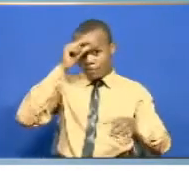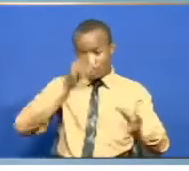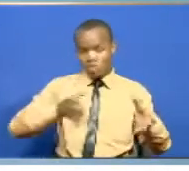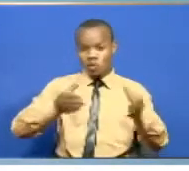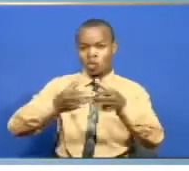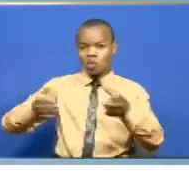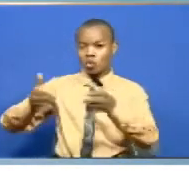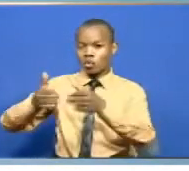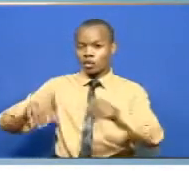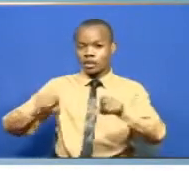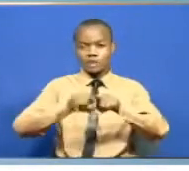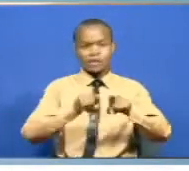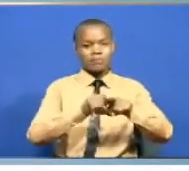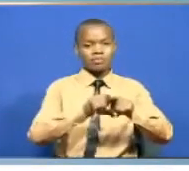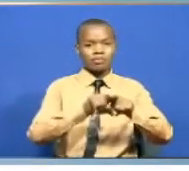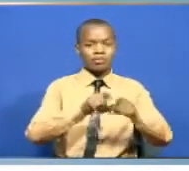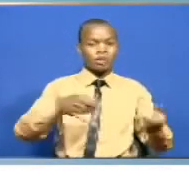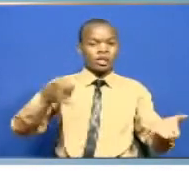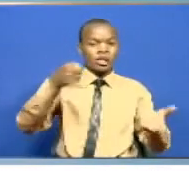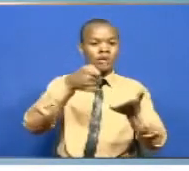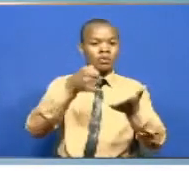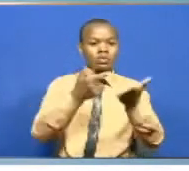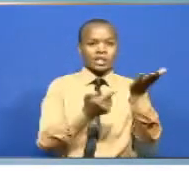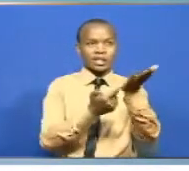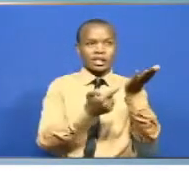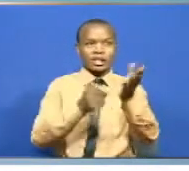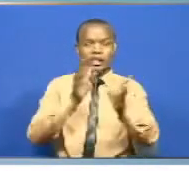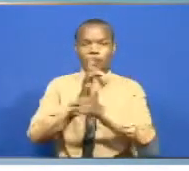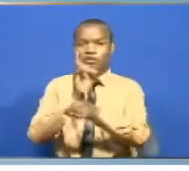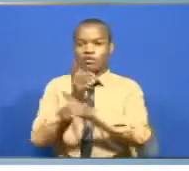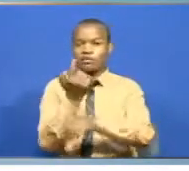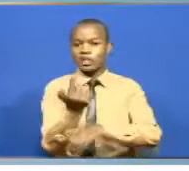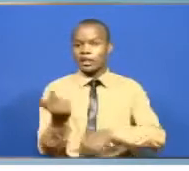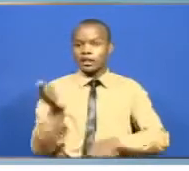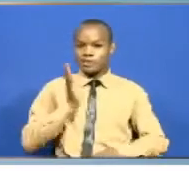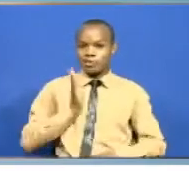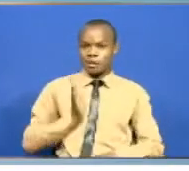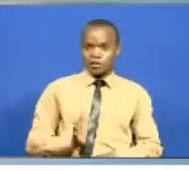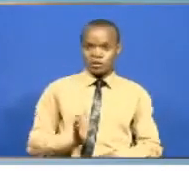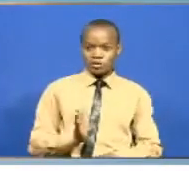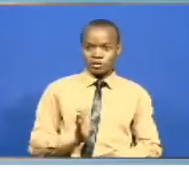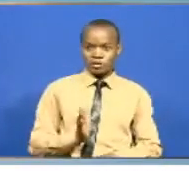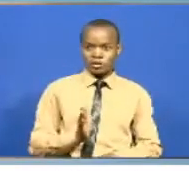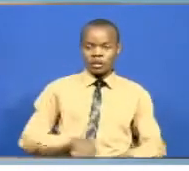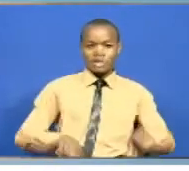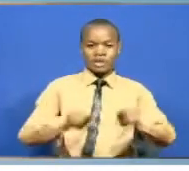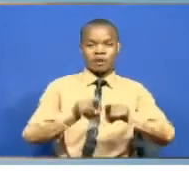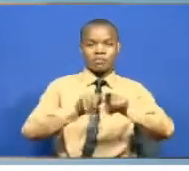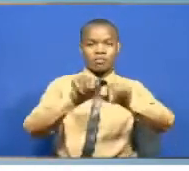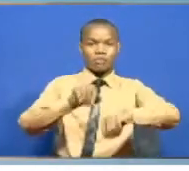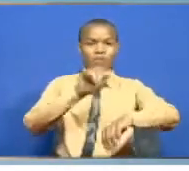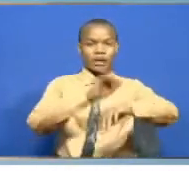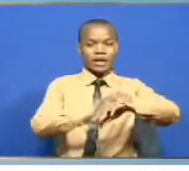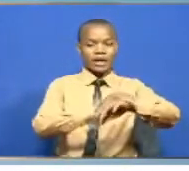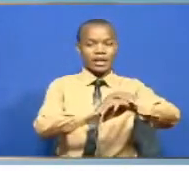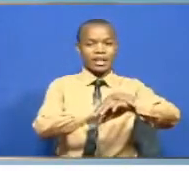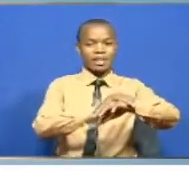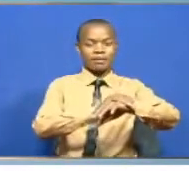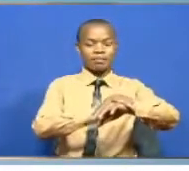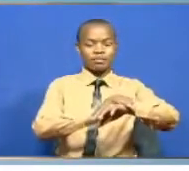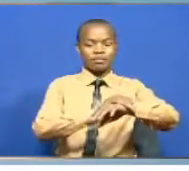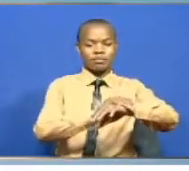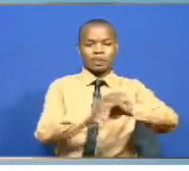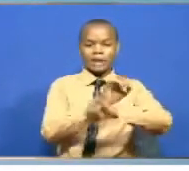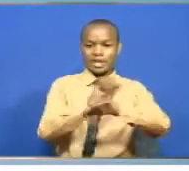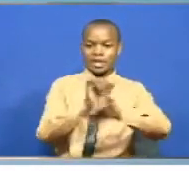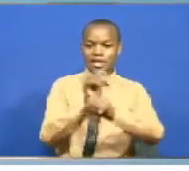bringing various renewable energy technology to every individual to get access to energy and clean cooking